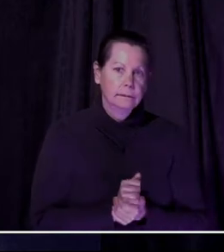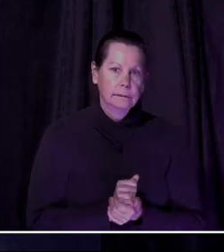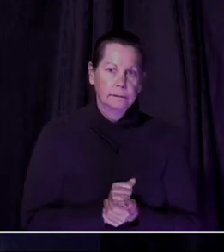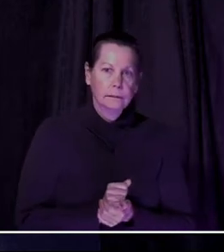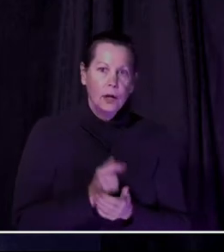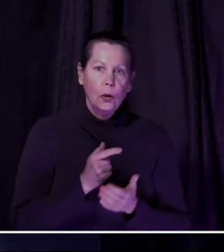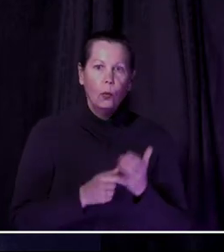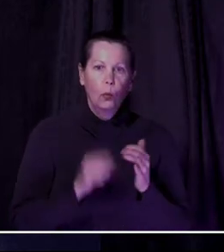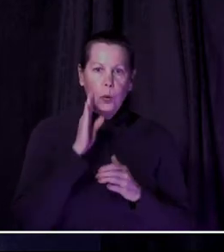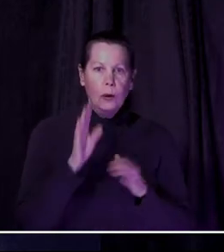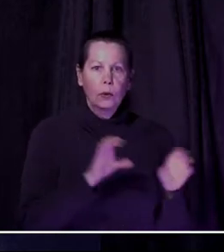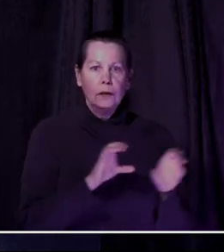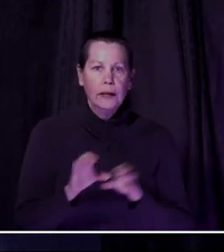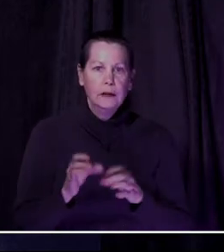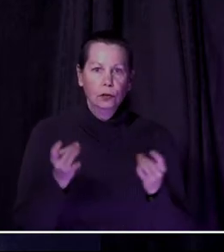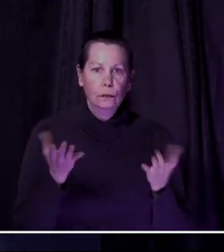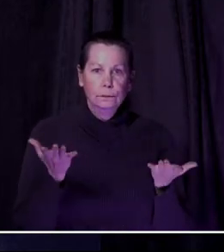What would they do?